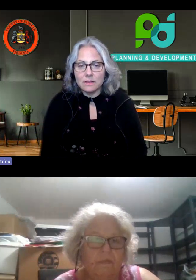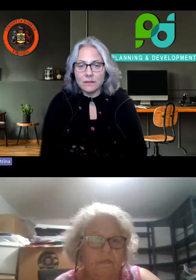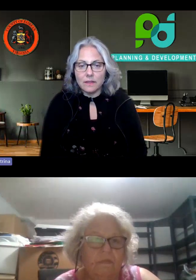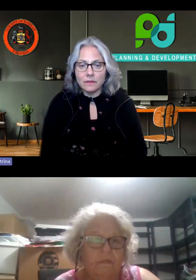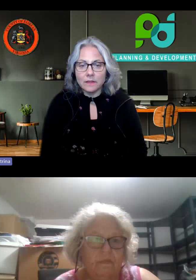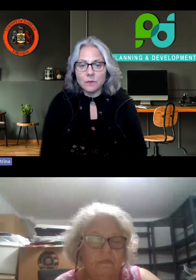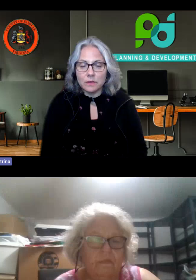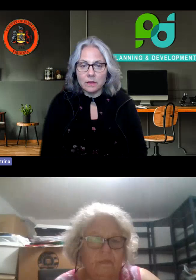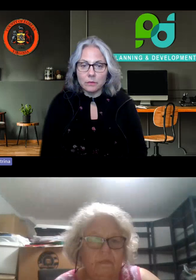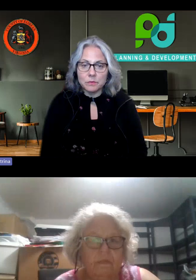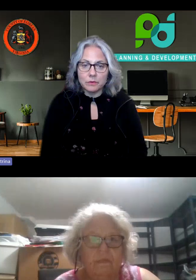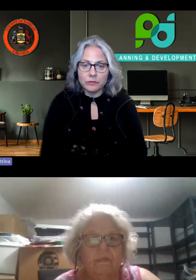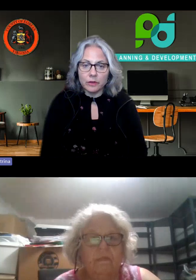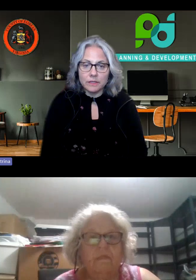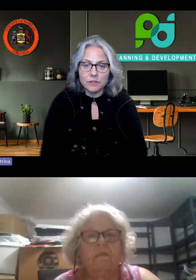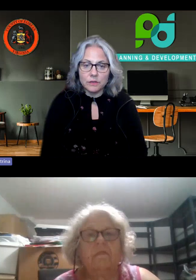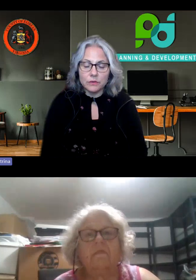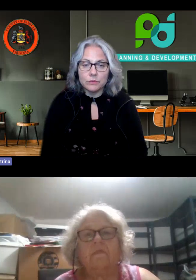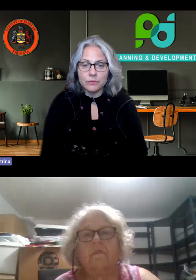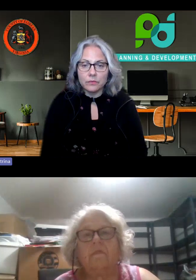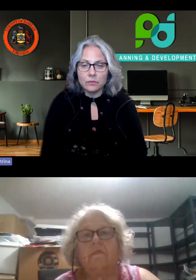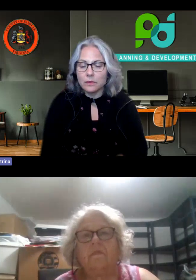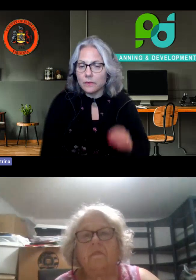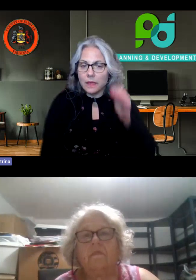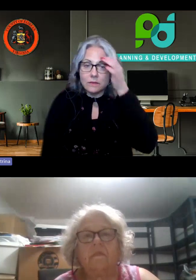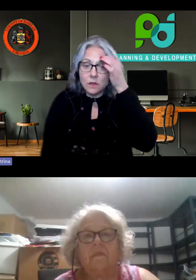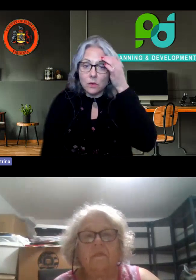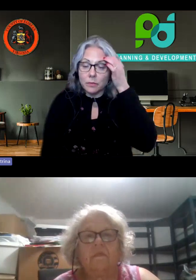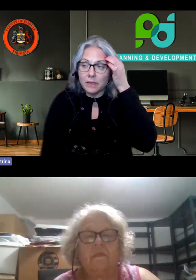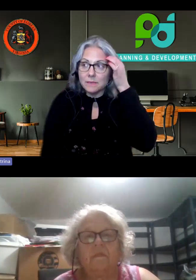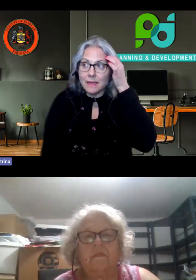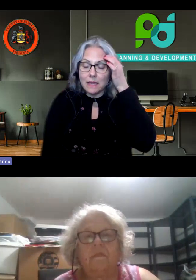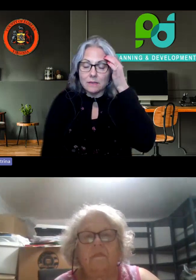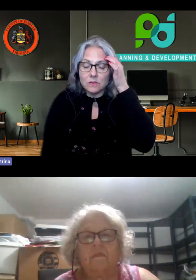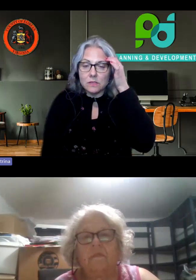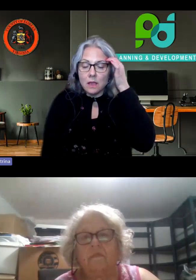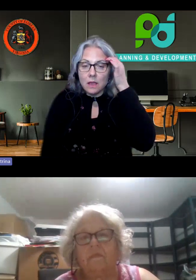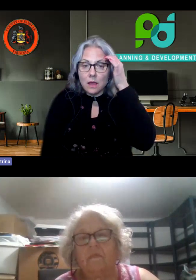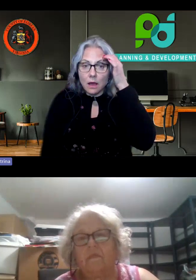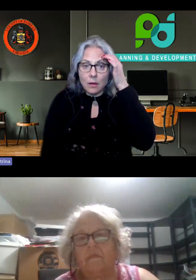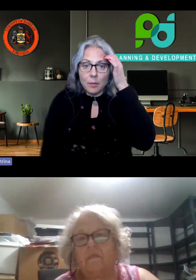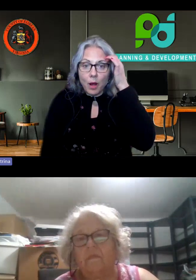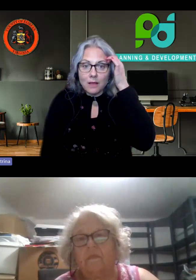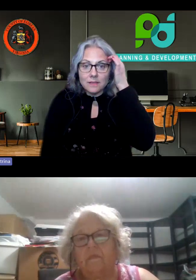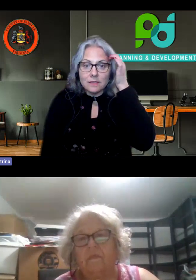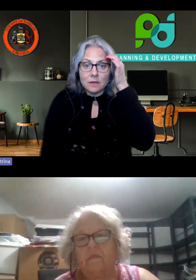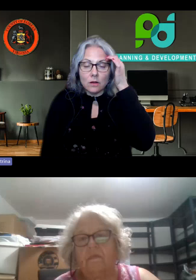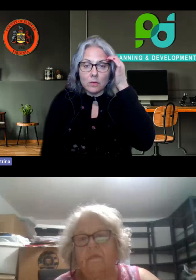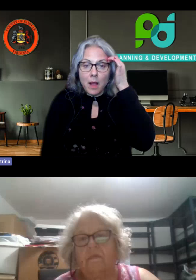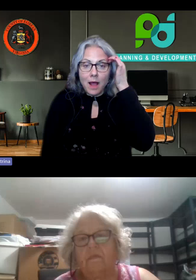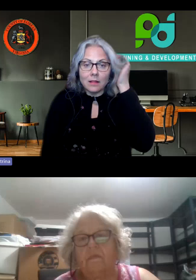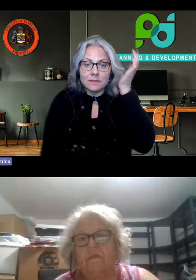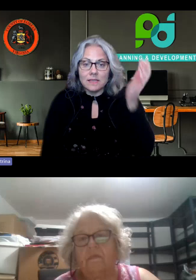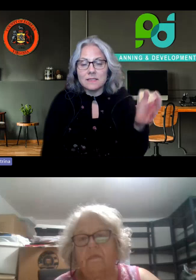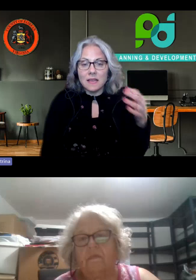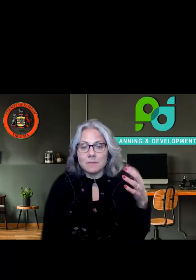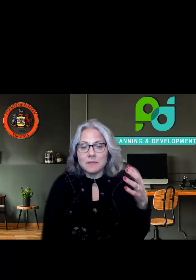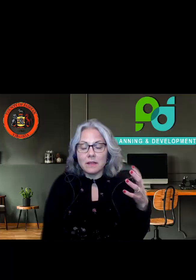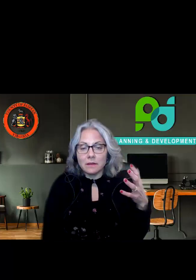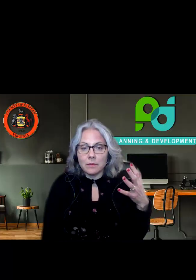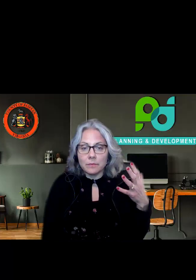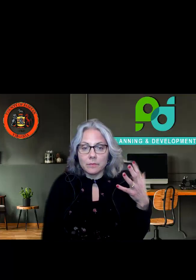placemaking, I think that's what that was referring to. I think so. Placemaking is just a process or